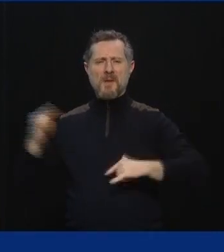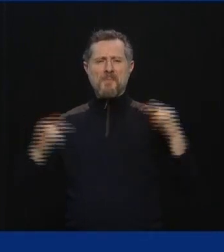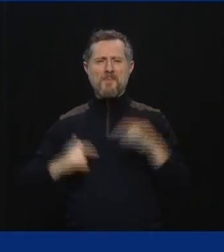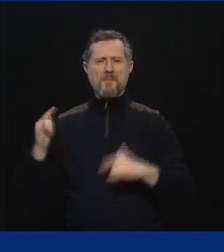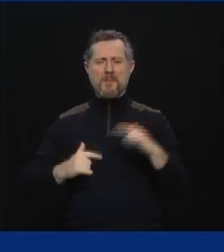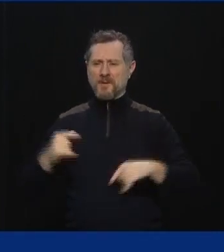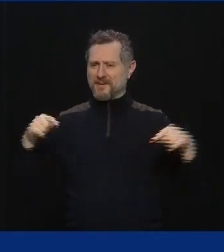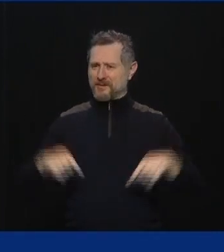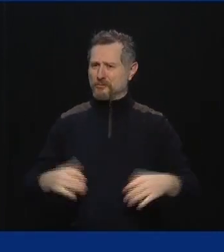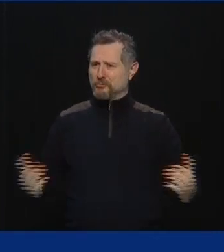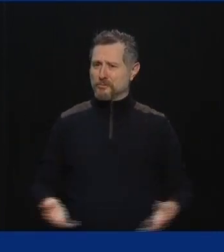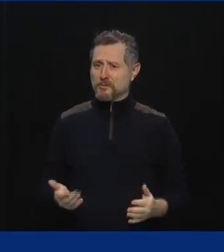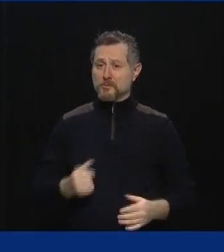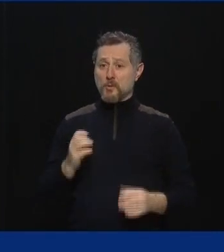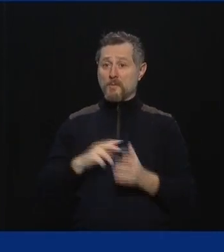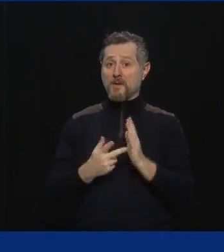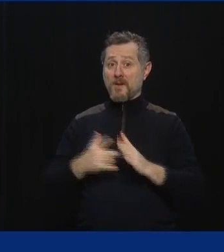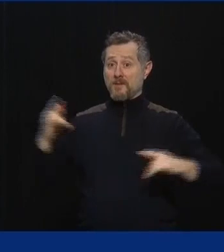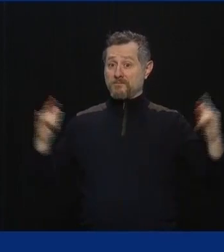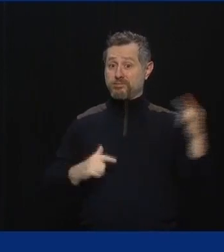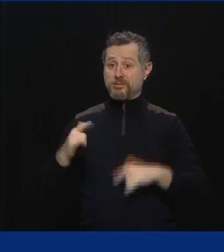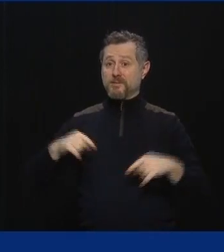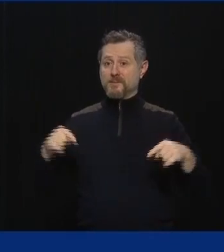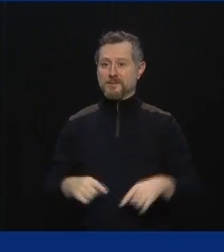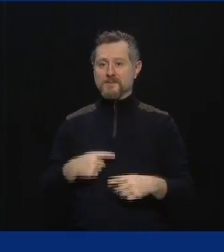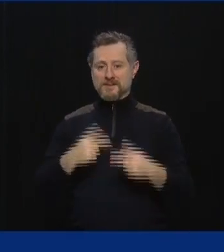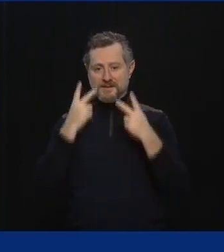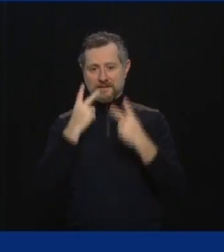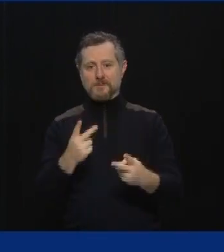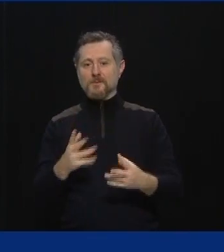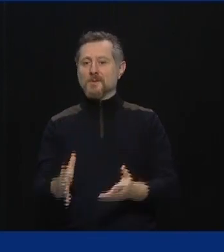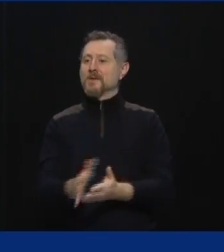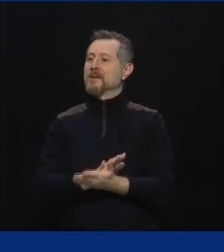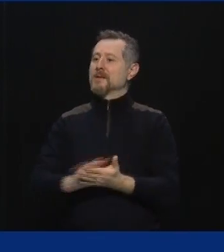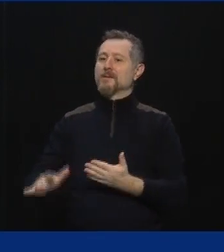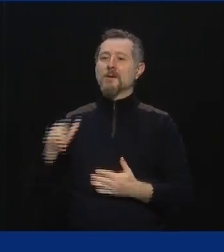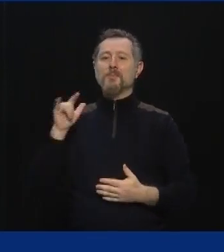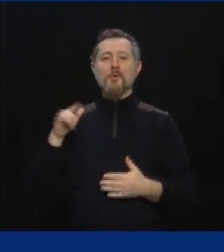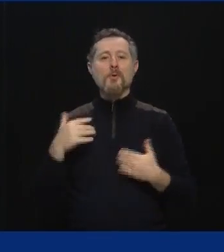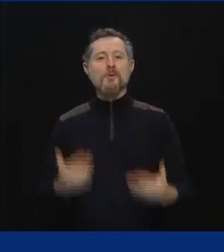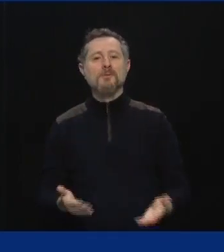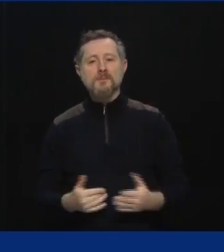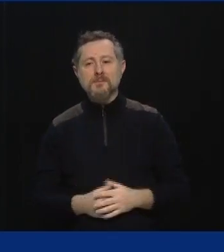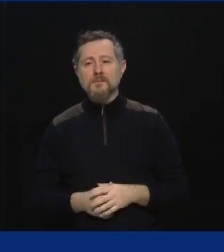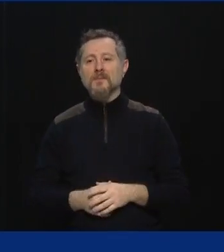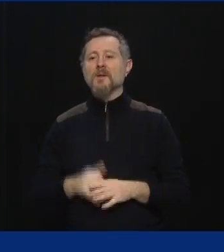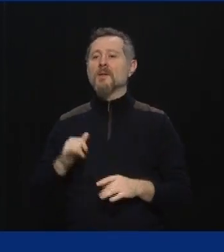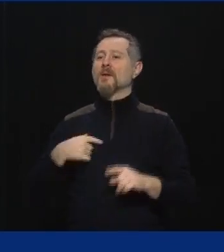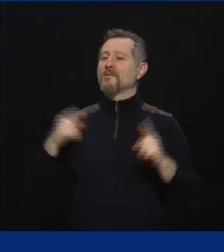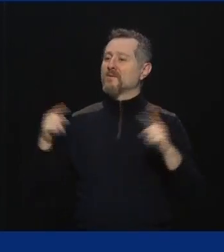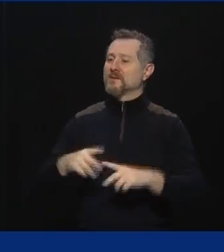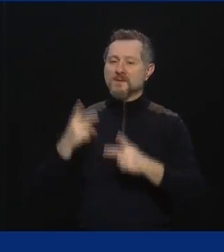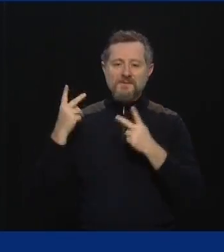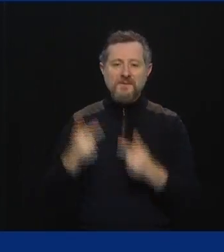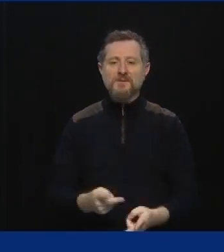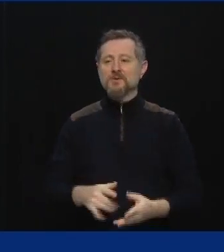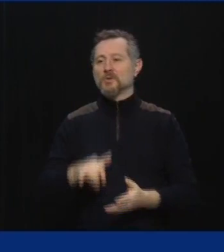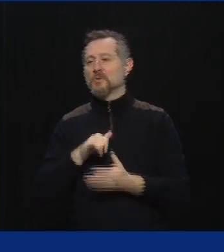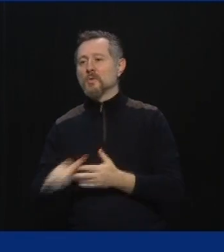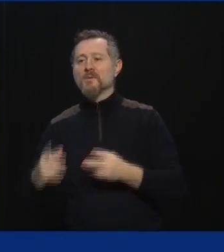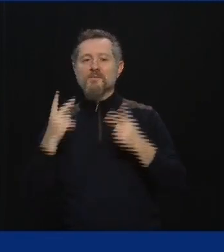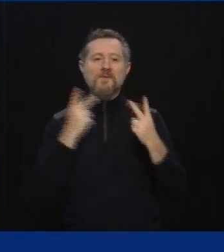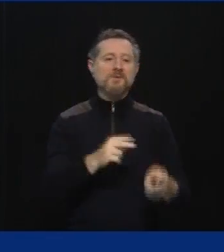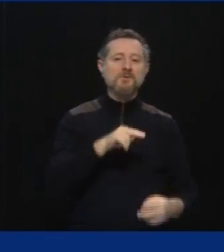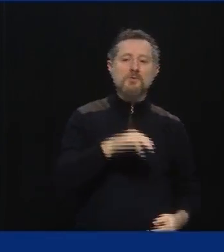themselves right at the doorstep of New York so they find the opportunity to go here, visit New York, visit our friends in New Jersey, see upstate New York,